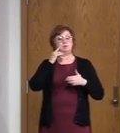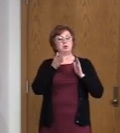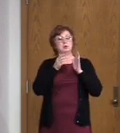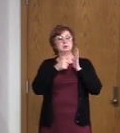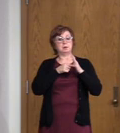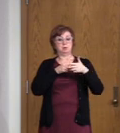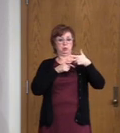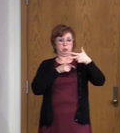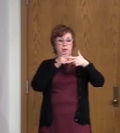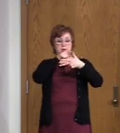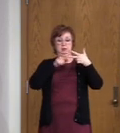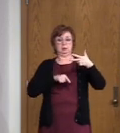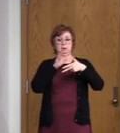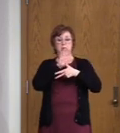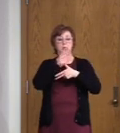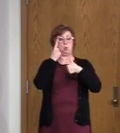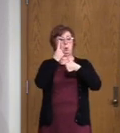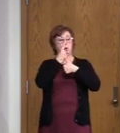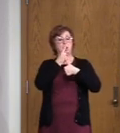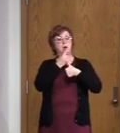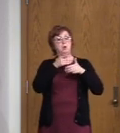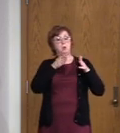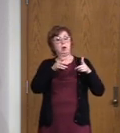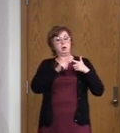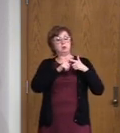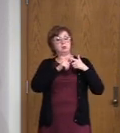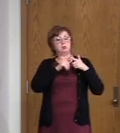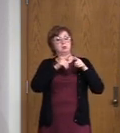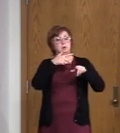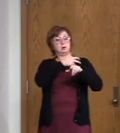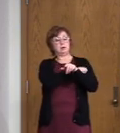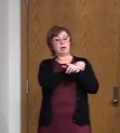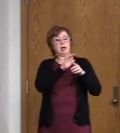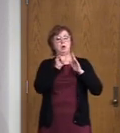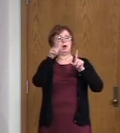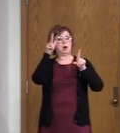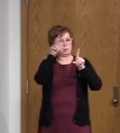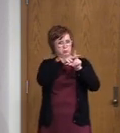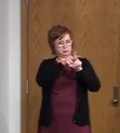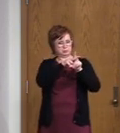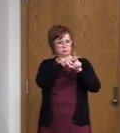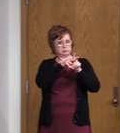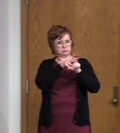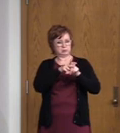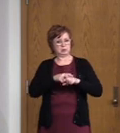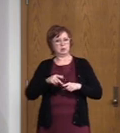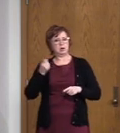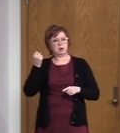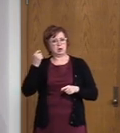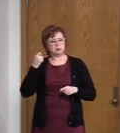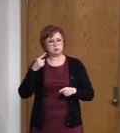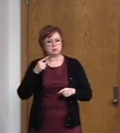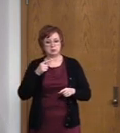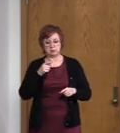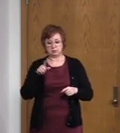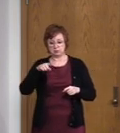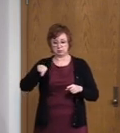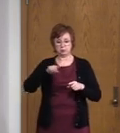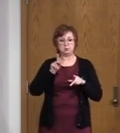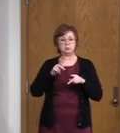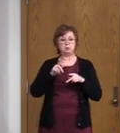of long-term care and the staff, we have been contacting them directly and booking them in. For priority healthcare workers, they are